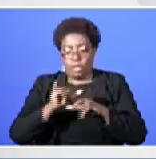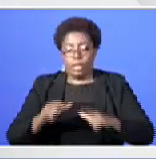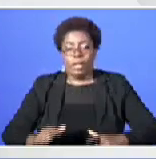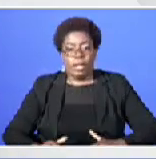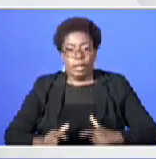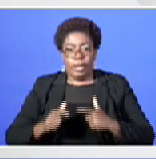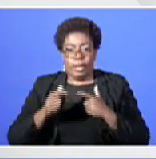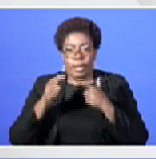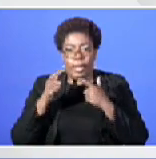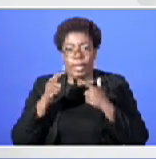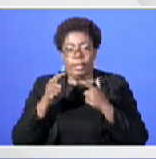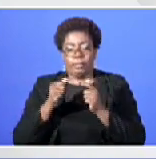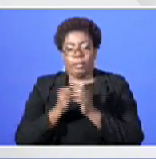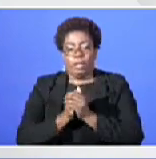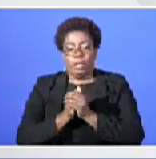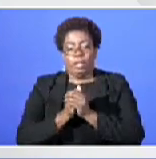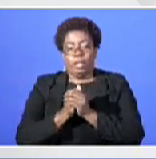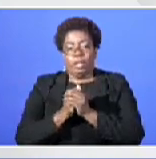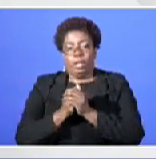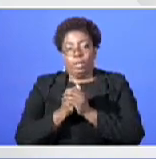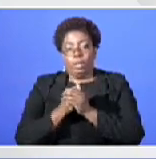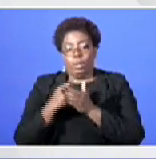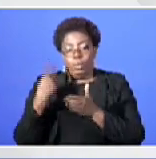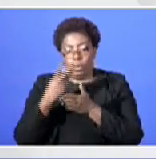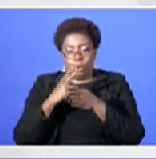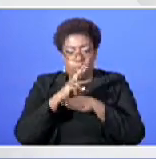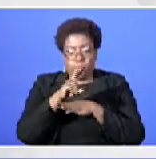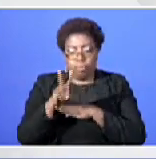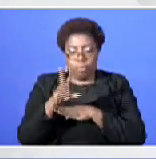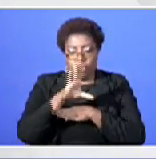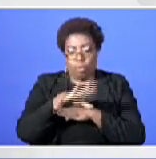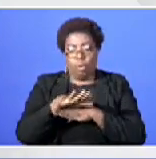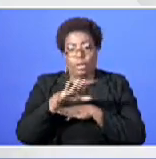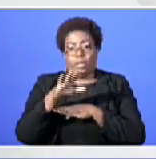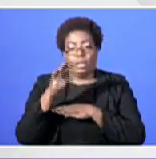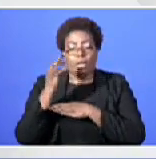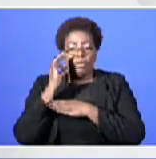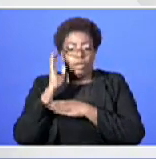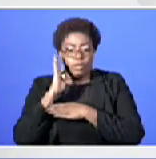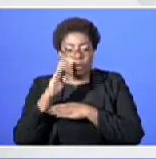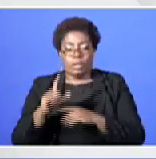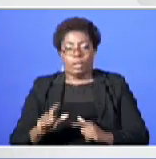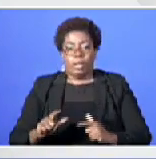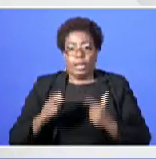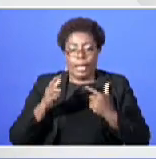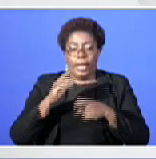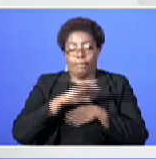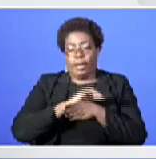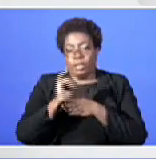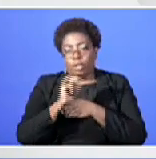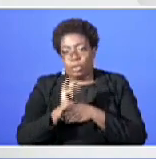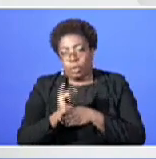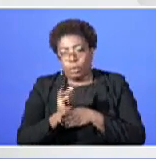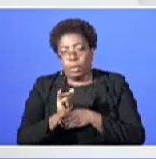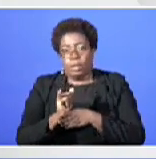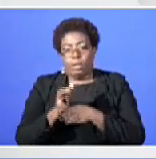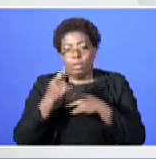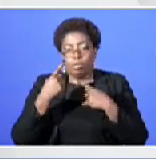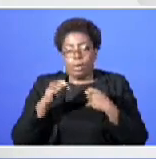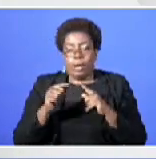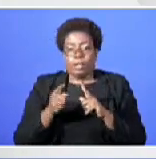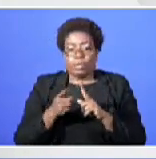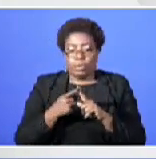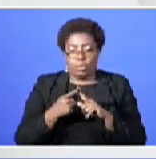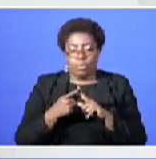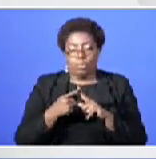been streaming online, both on Facebook Live and as well as YouTube, and trying to